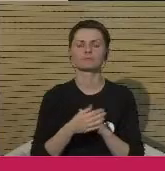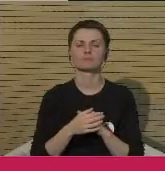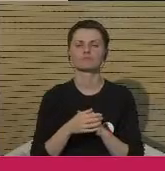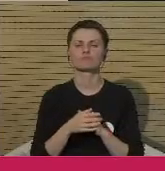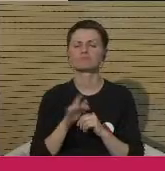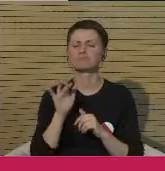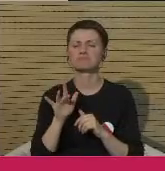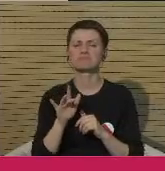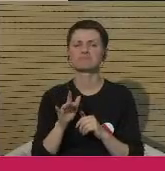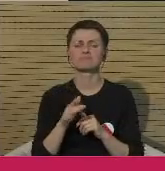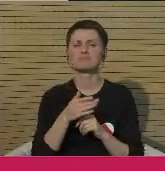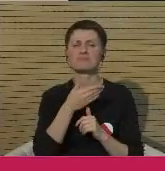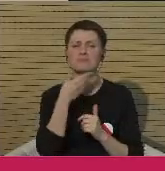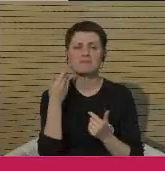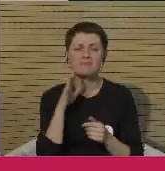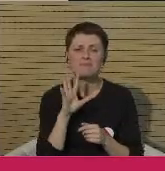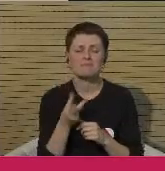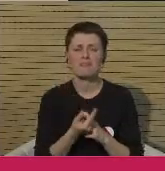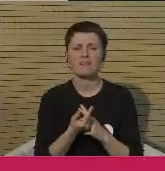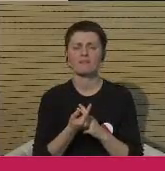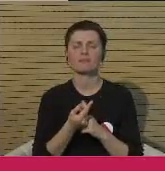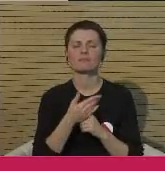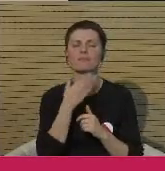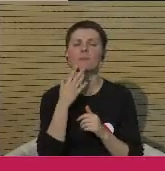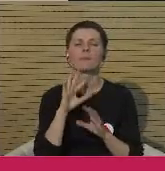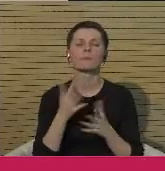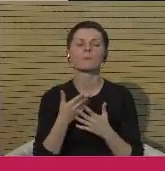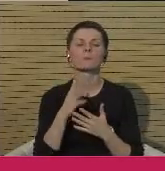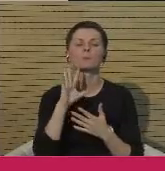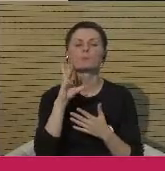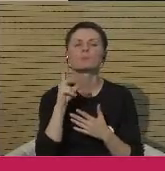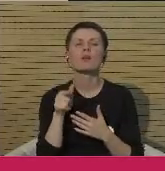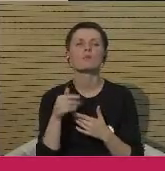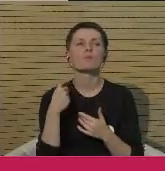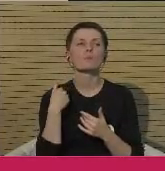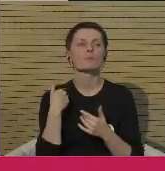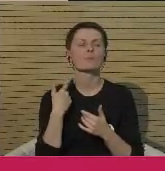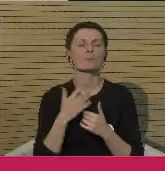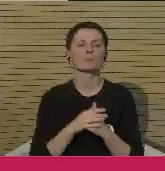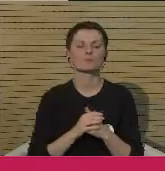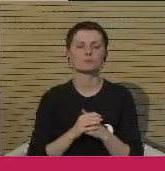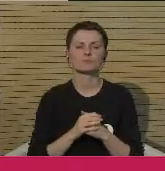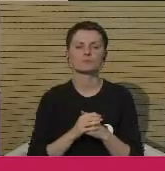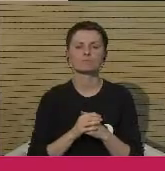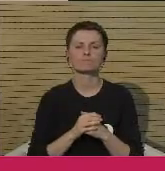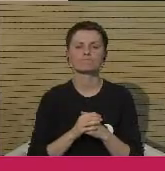the capital of a non-democratic state, a city without beauty.